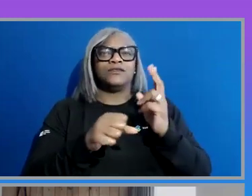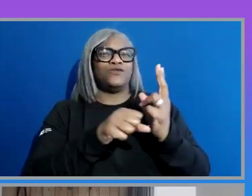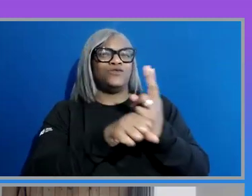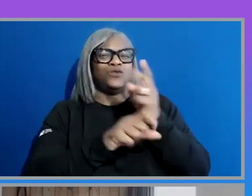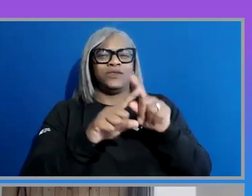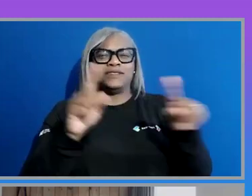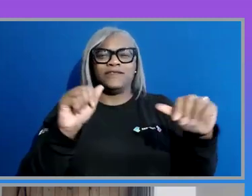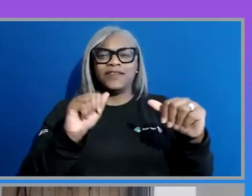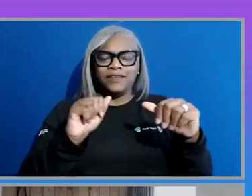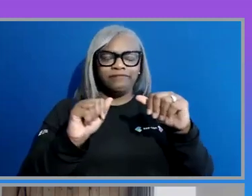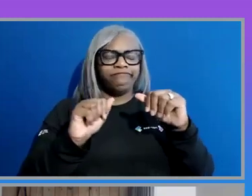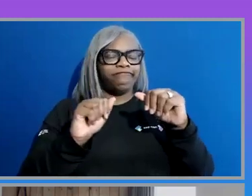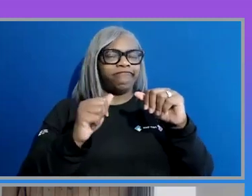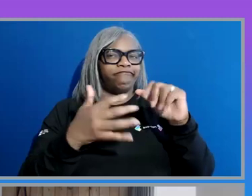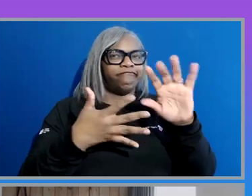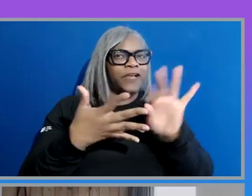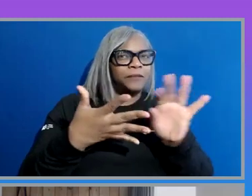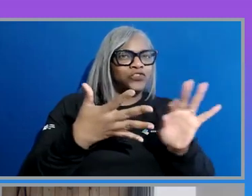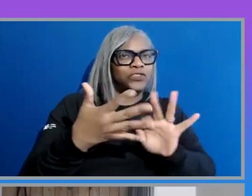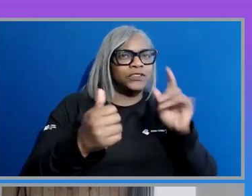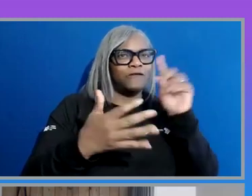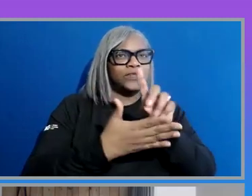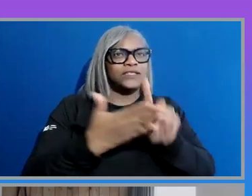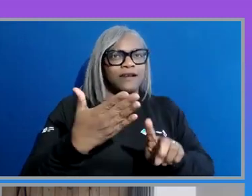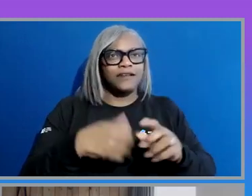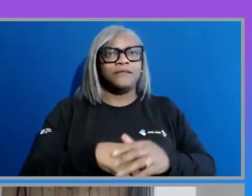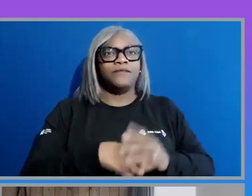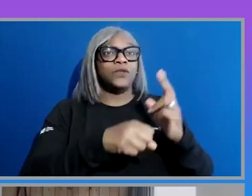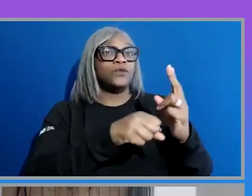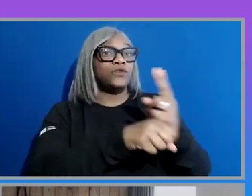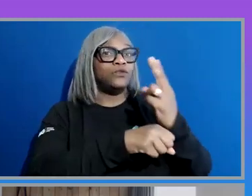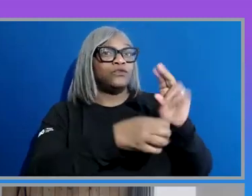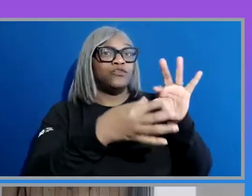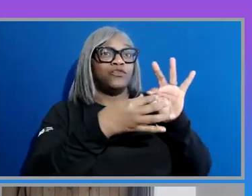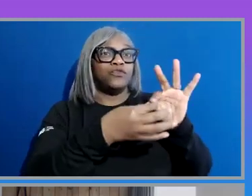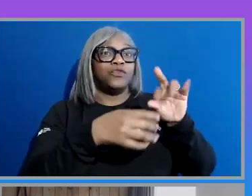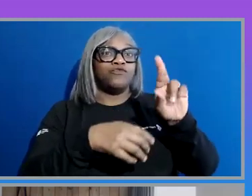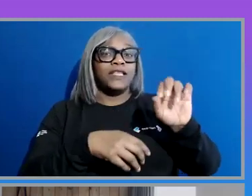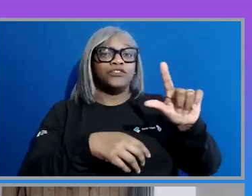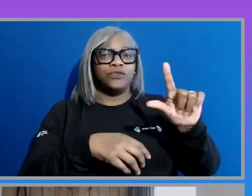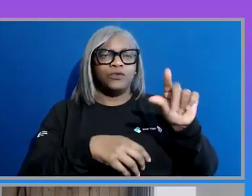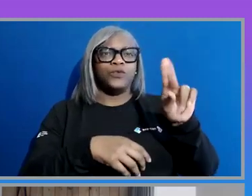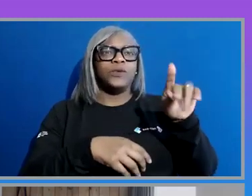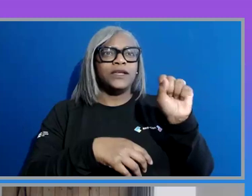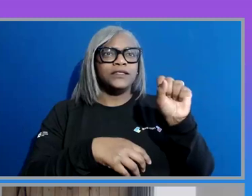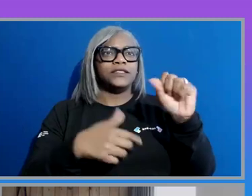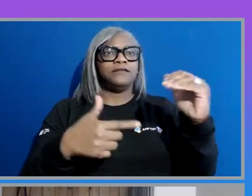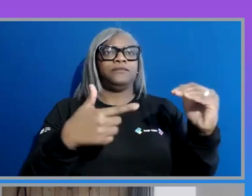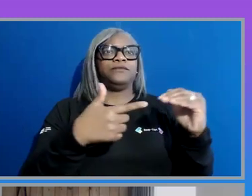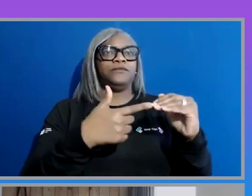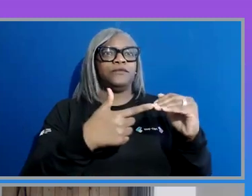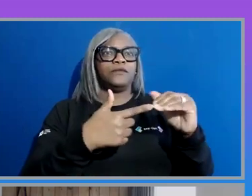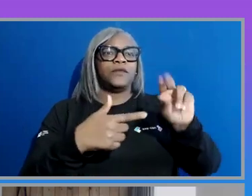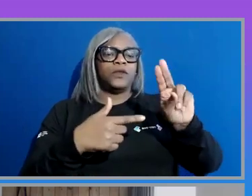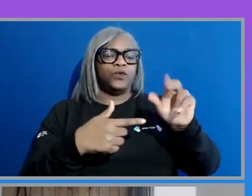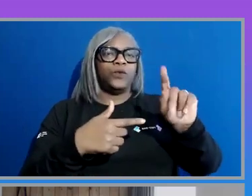that we have for responsive design. Relational units, unitless line heights, grid and flexbox